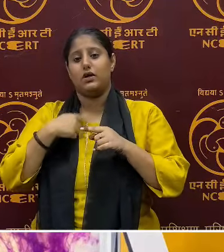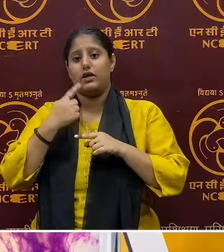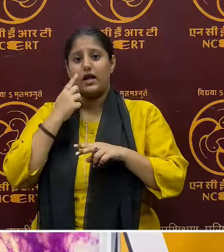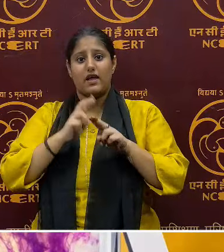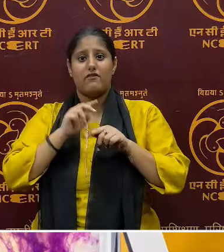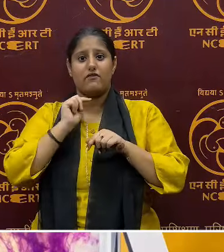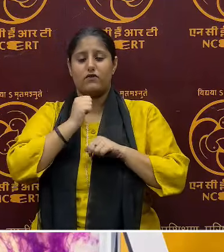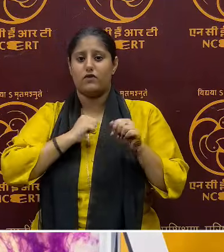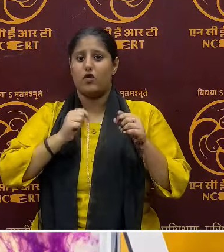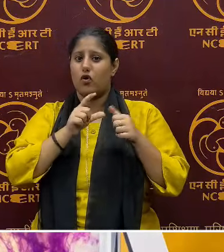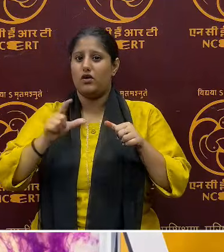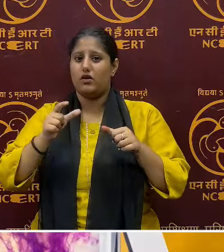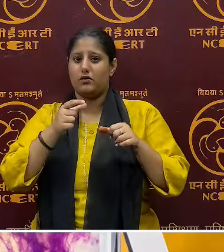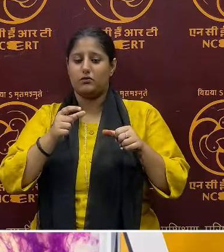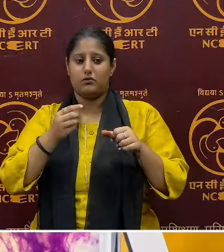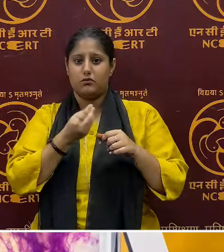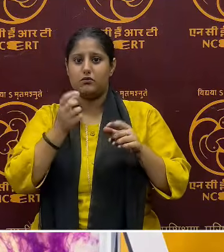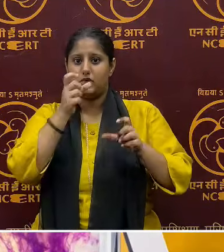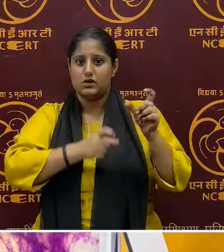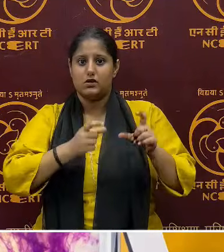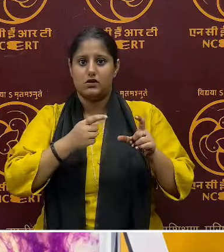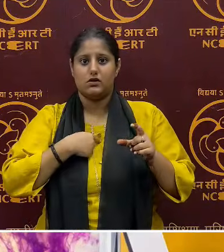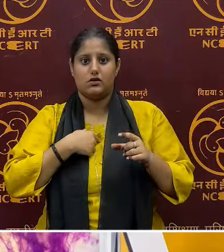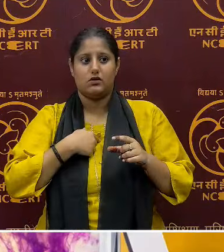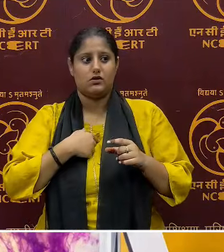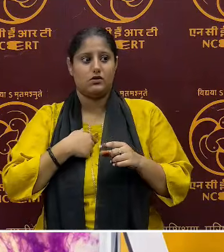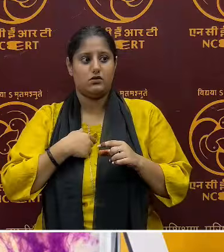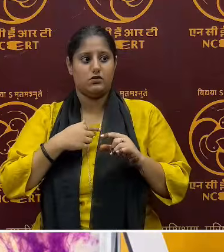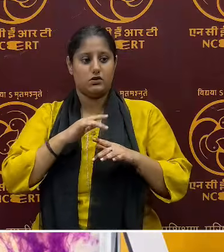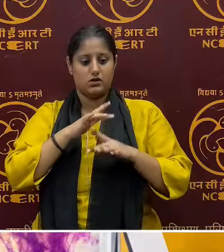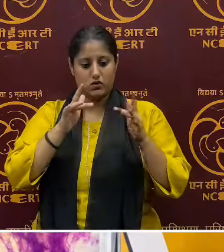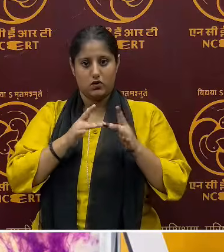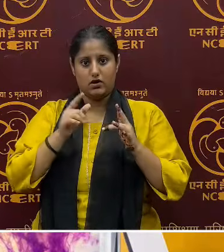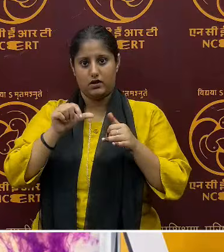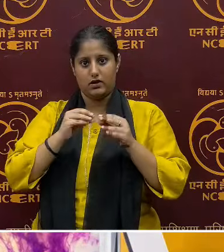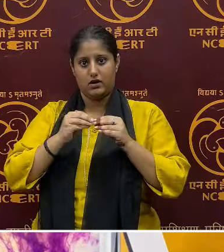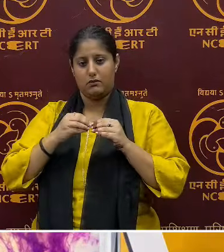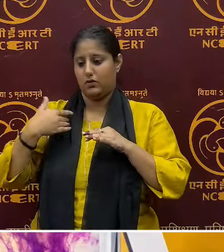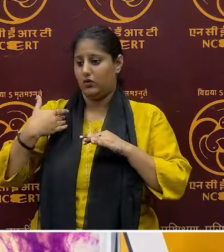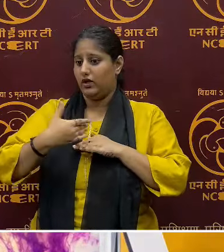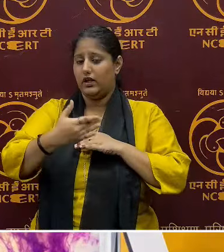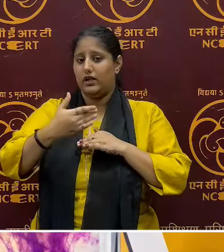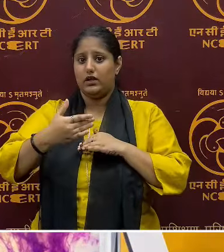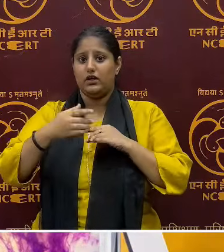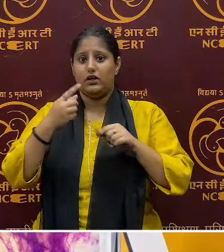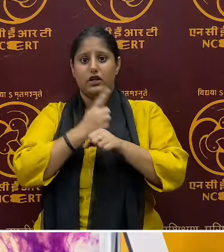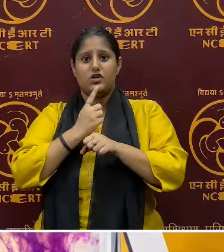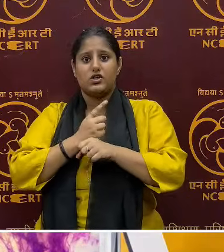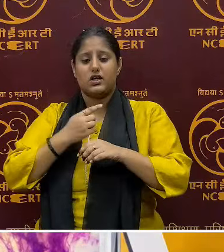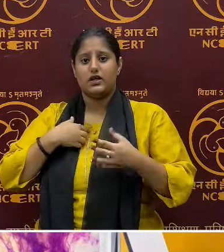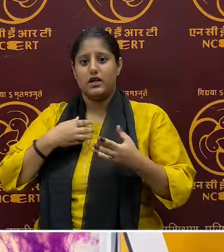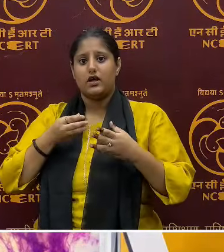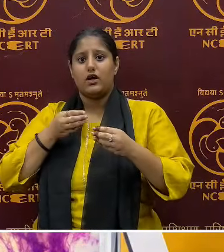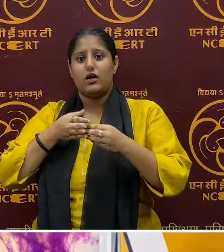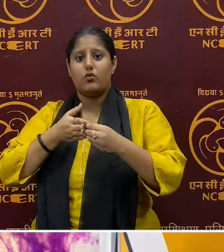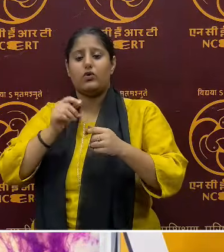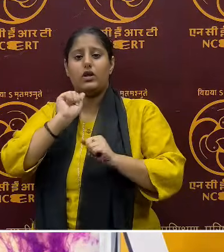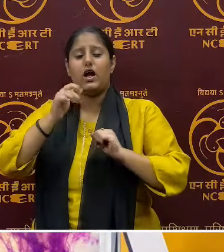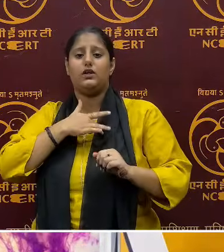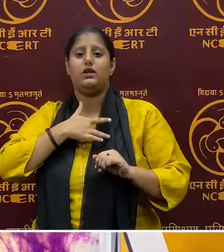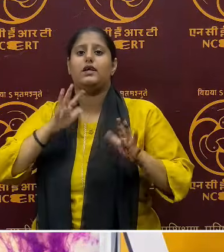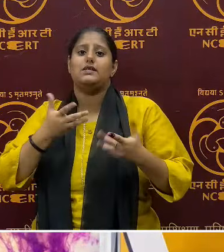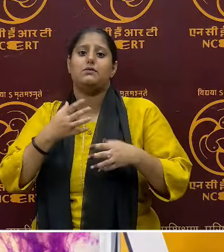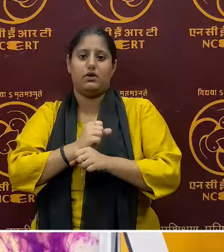right now, what advice would you give to them to integrate virtual labs in their routine teaching learning? How is it going to help them a big time?